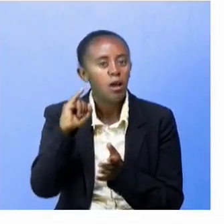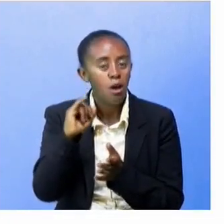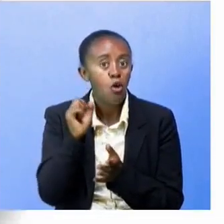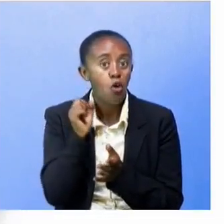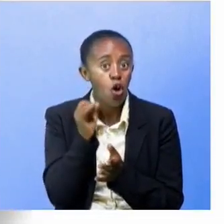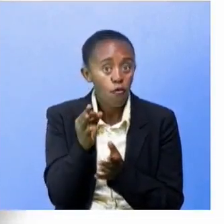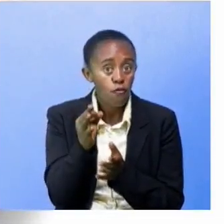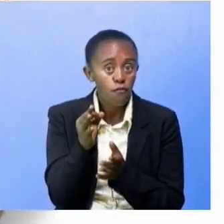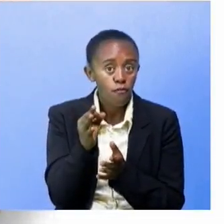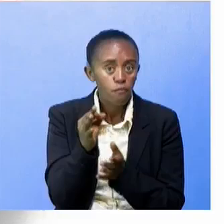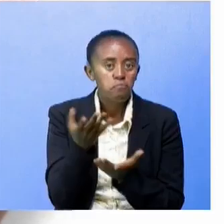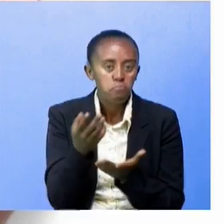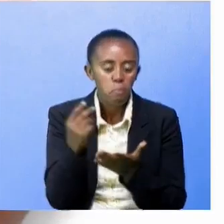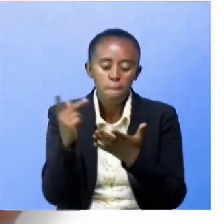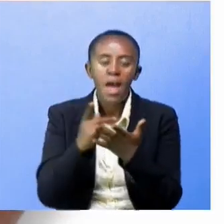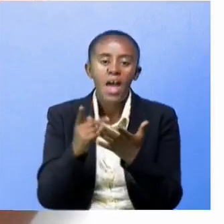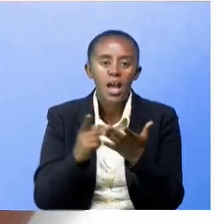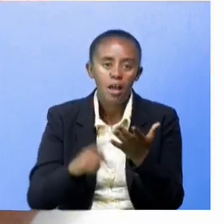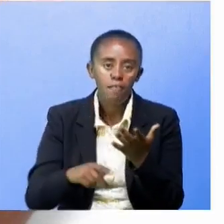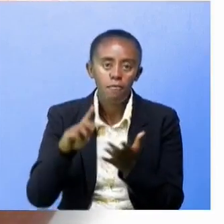of a paragraph.